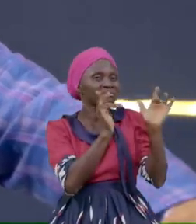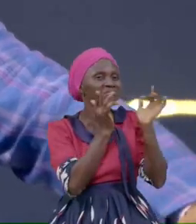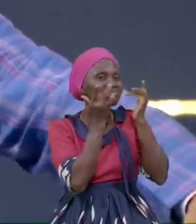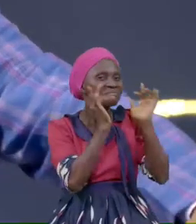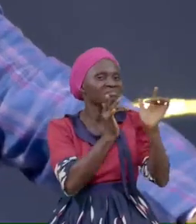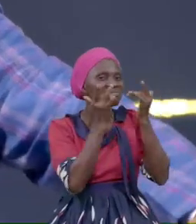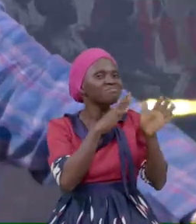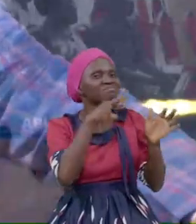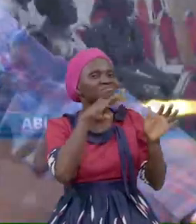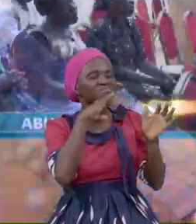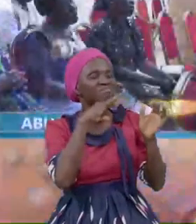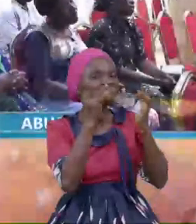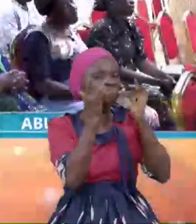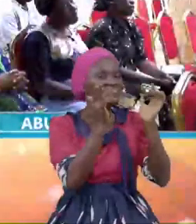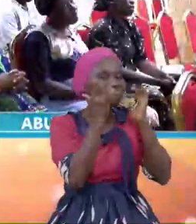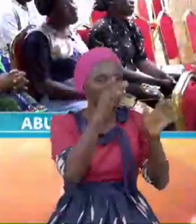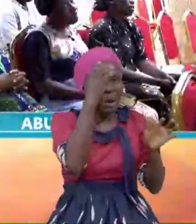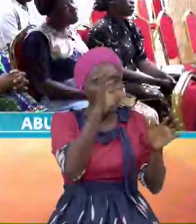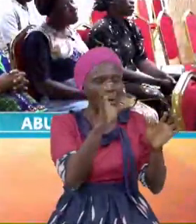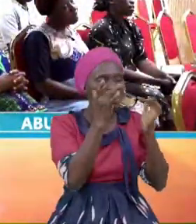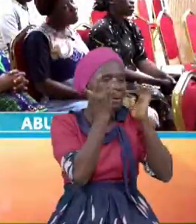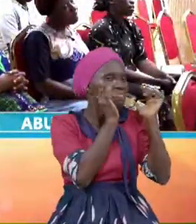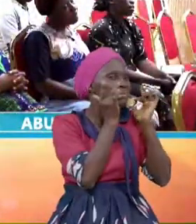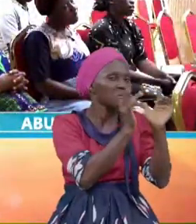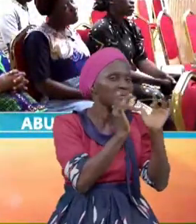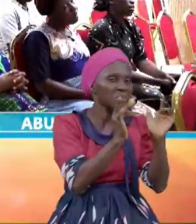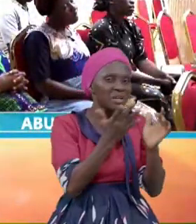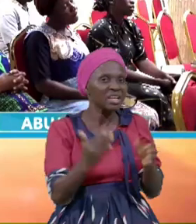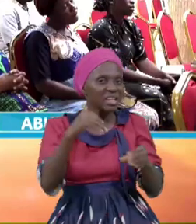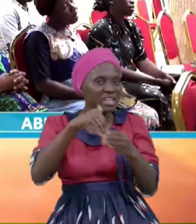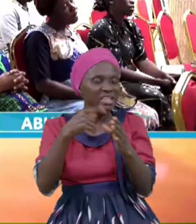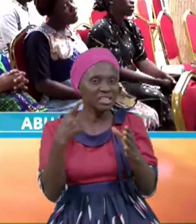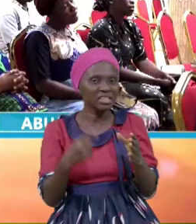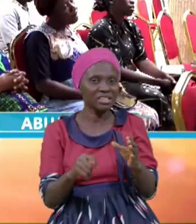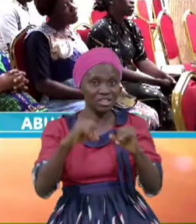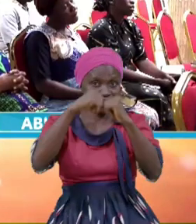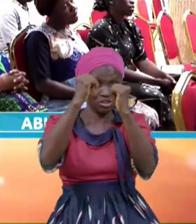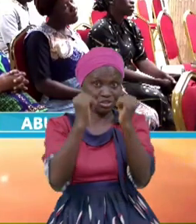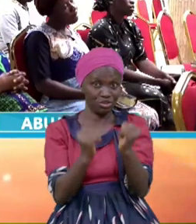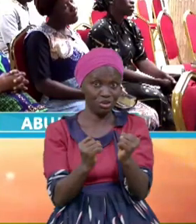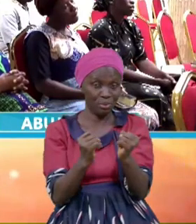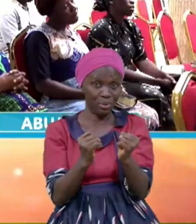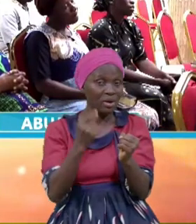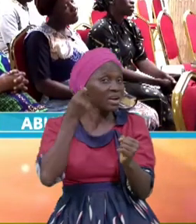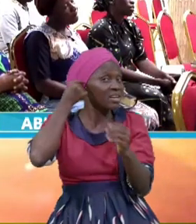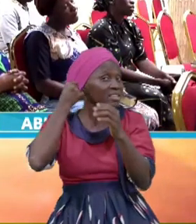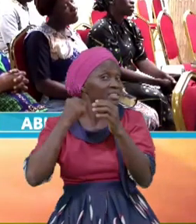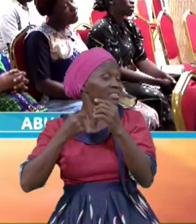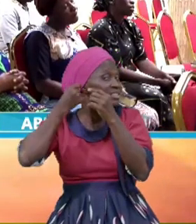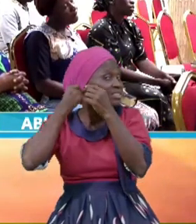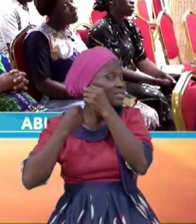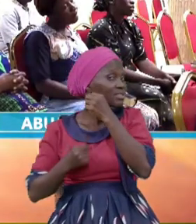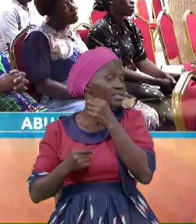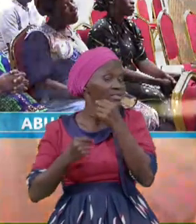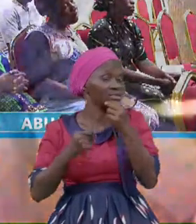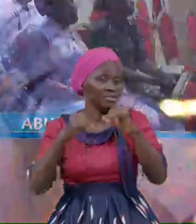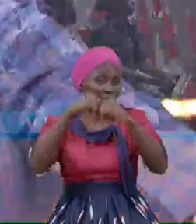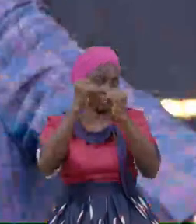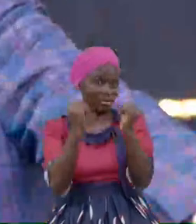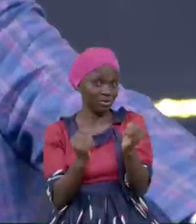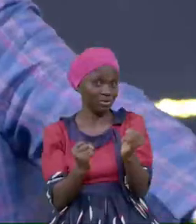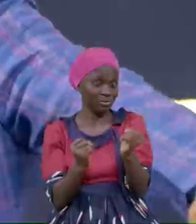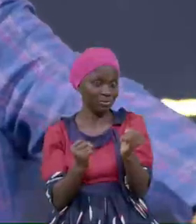are waiting for their turn, and those who are already, you know, doing they laugh their heads off.